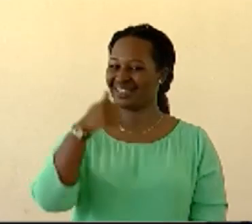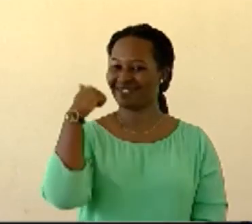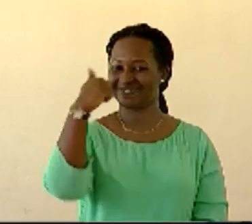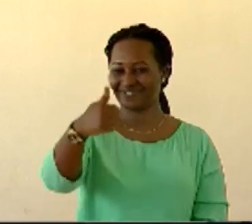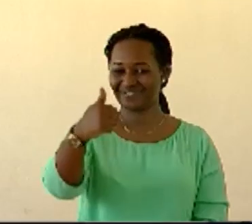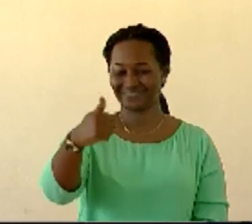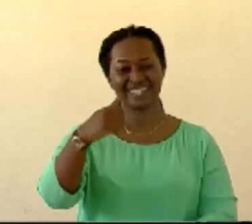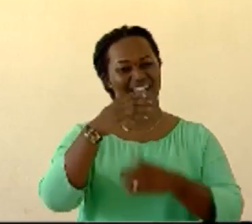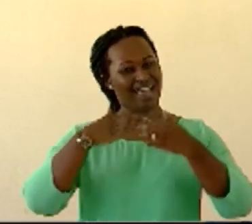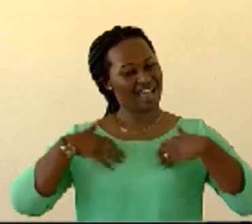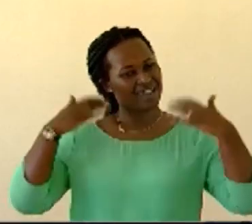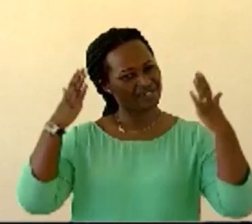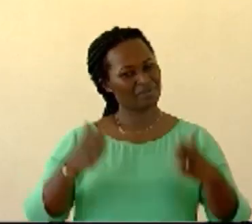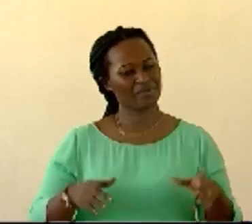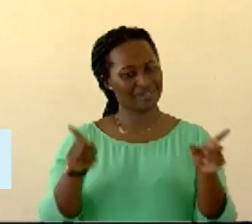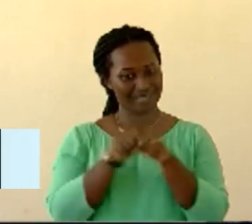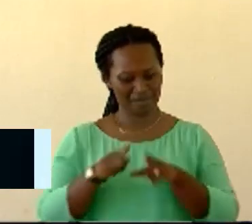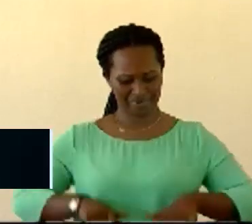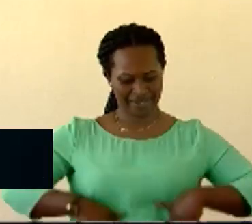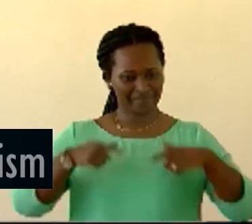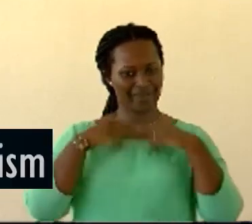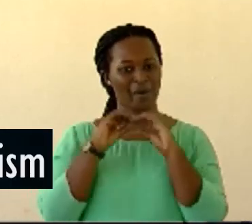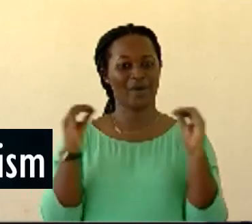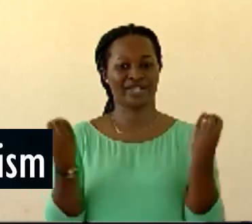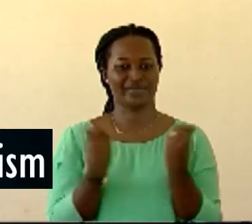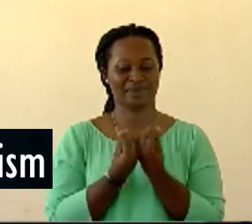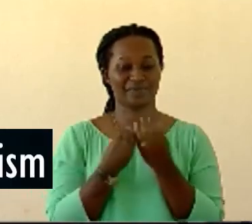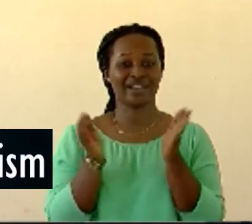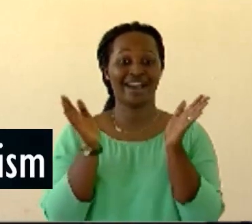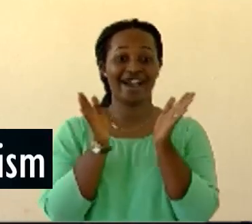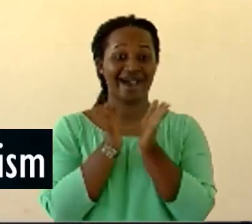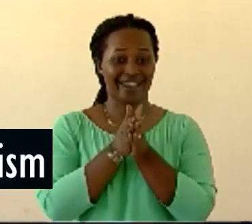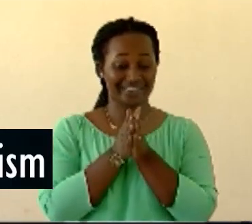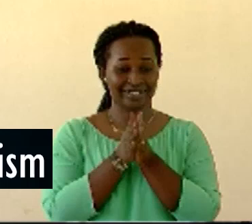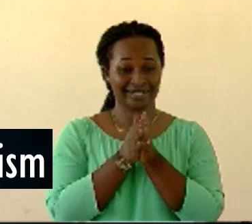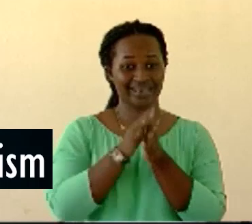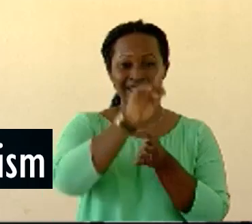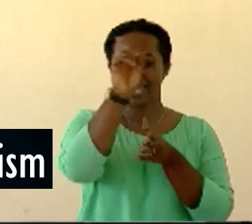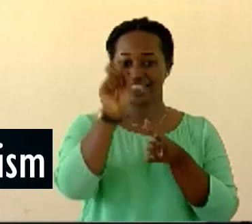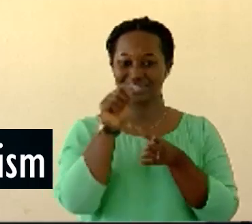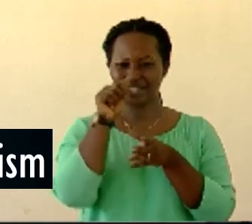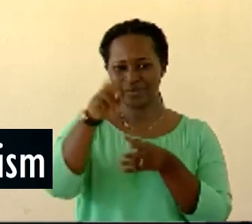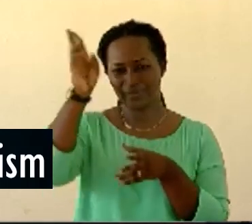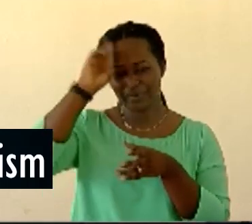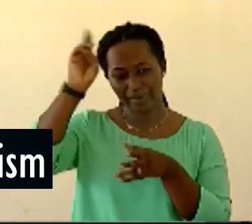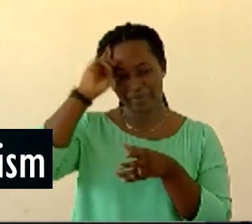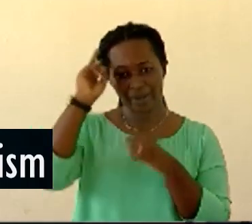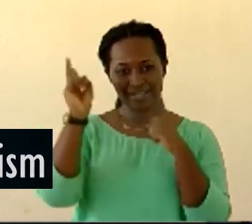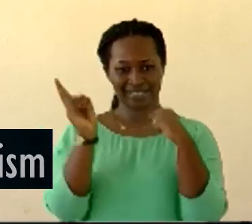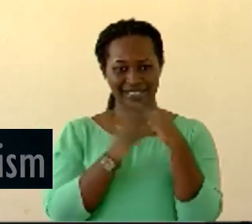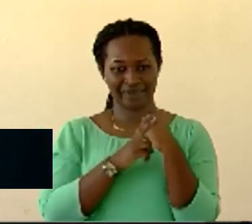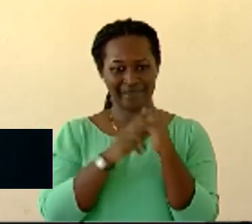Excellent. Animals are living organisms. And do you remember